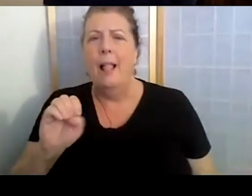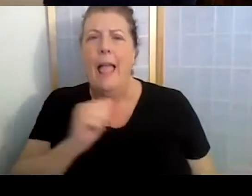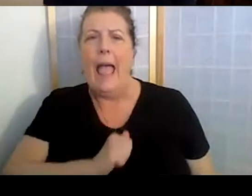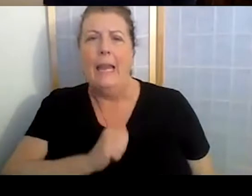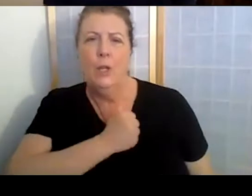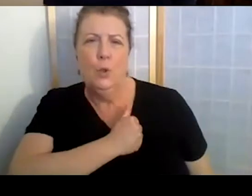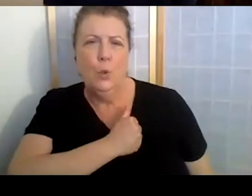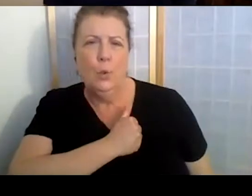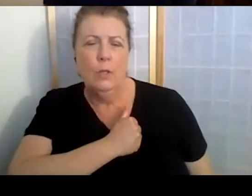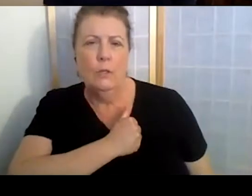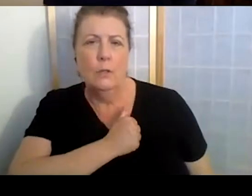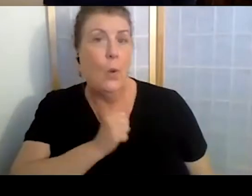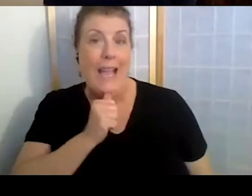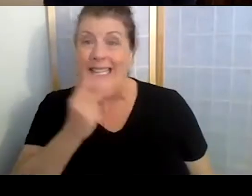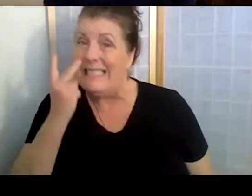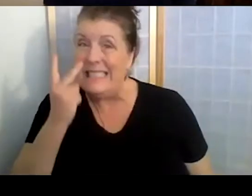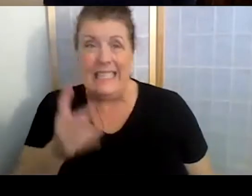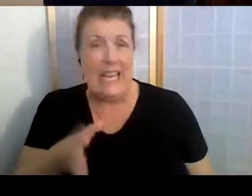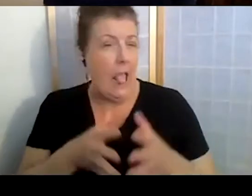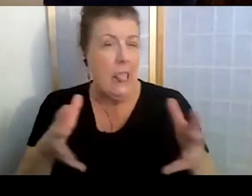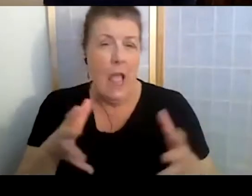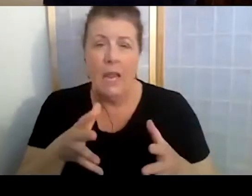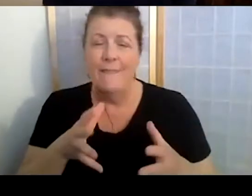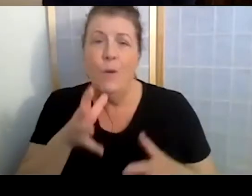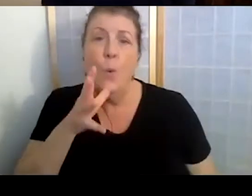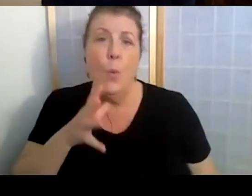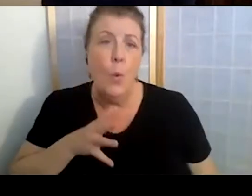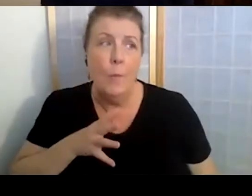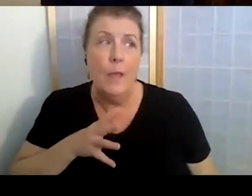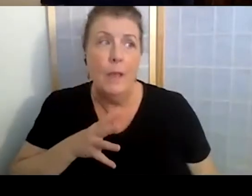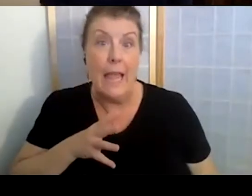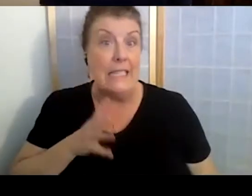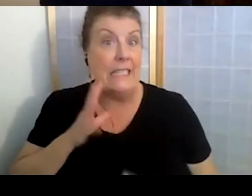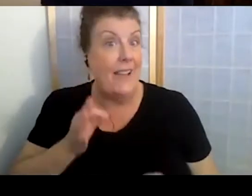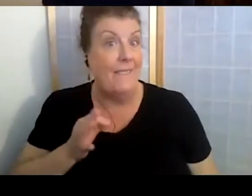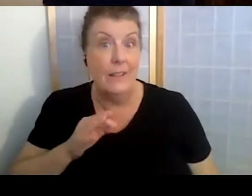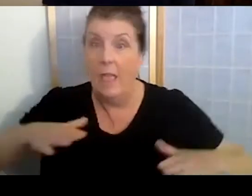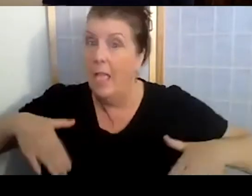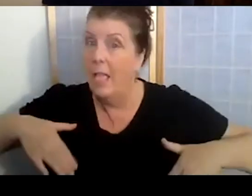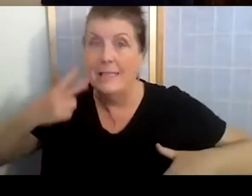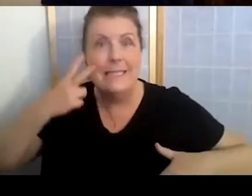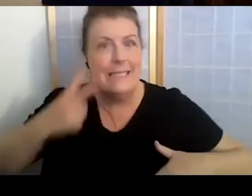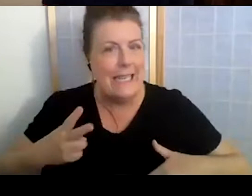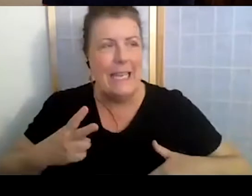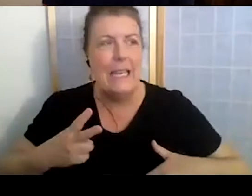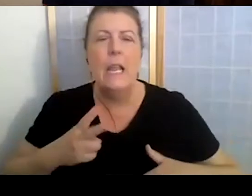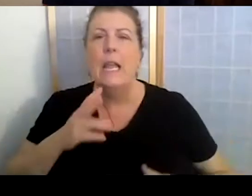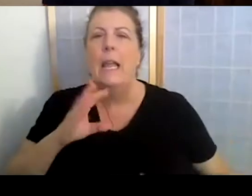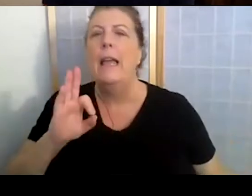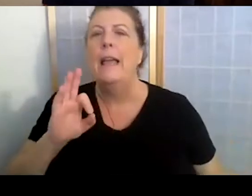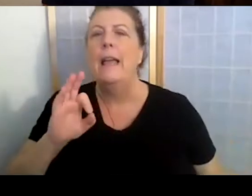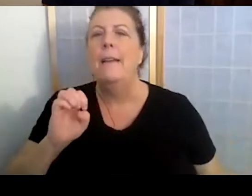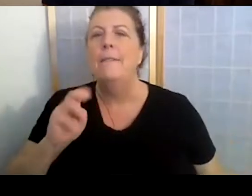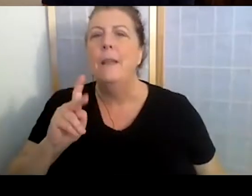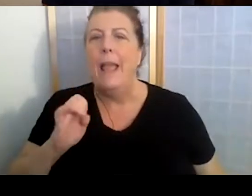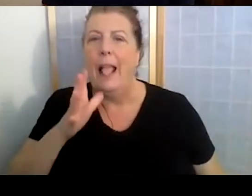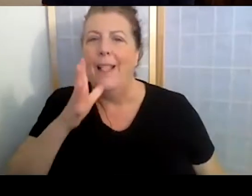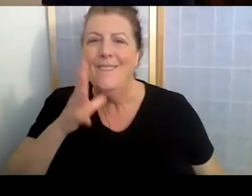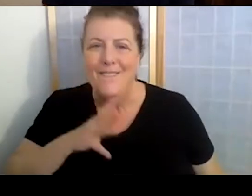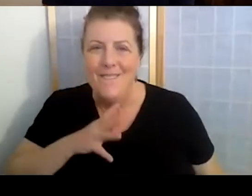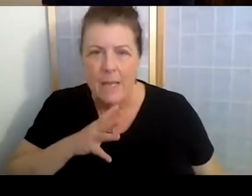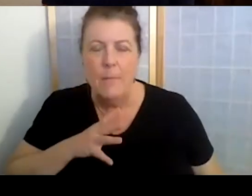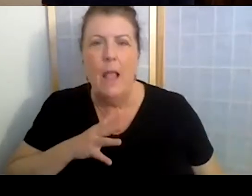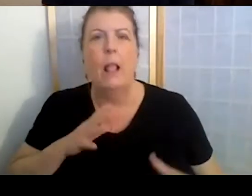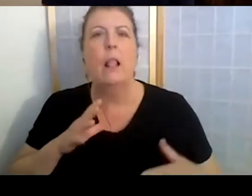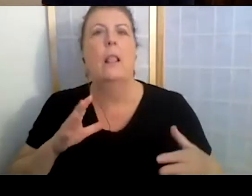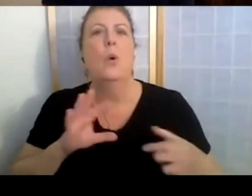female partnerships that felt like the partnerships I know in life, the sort of